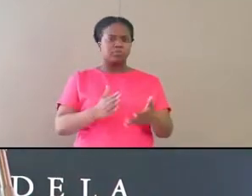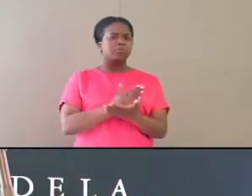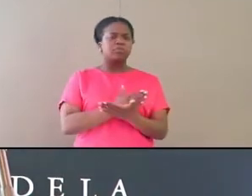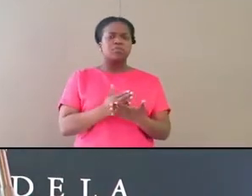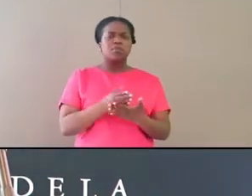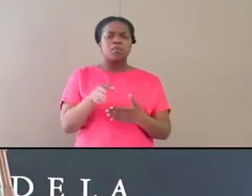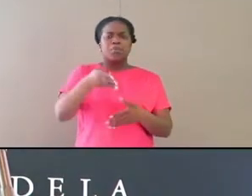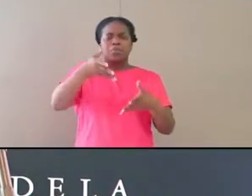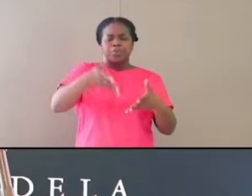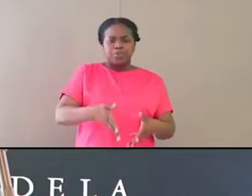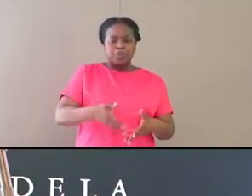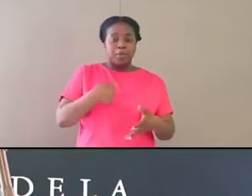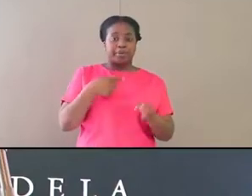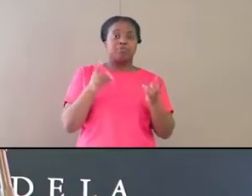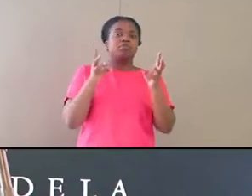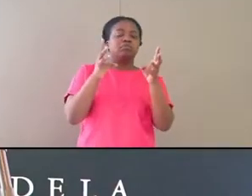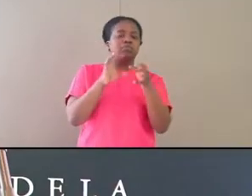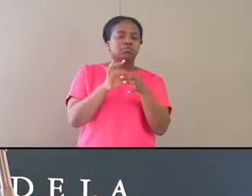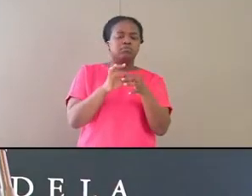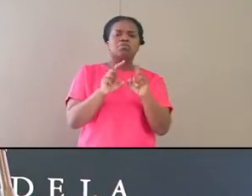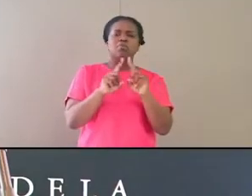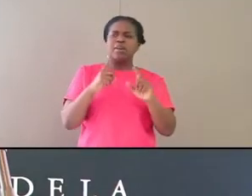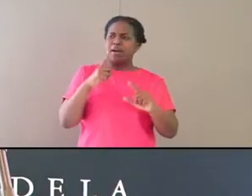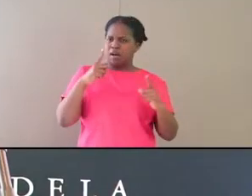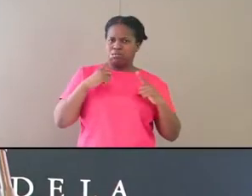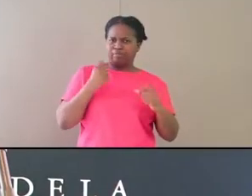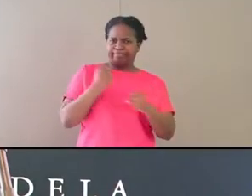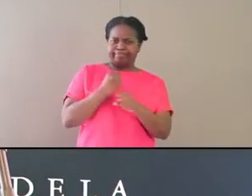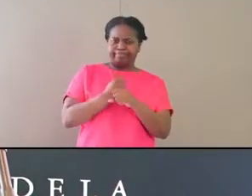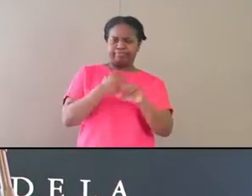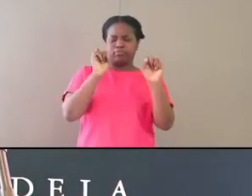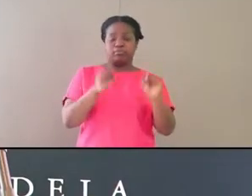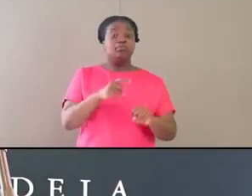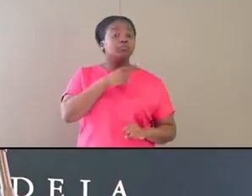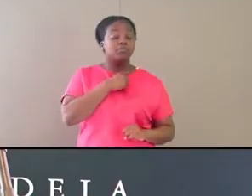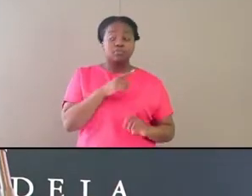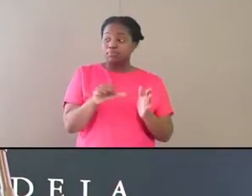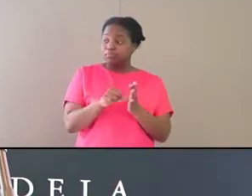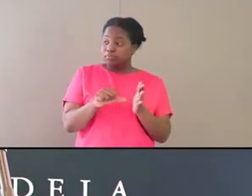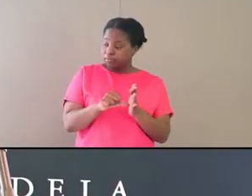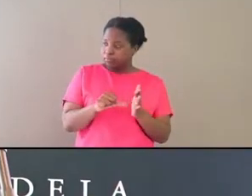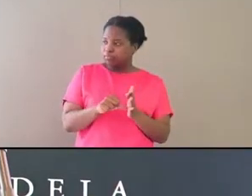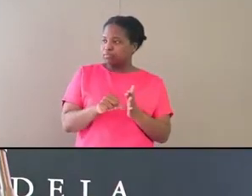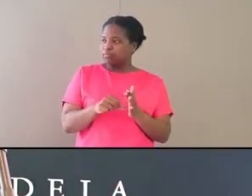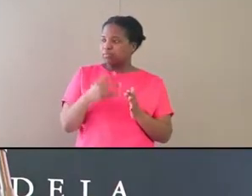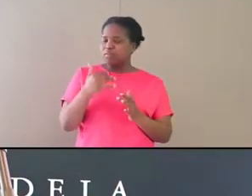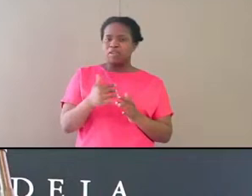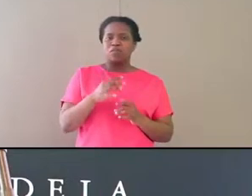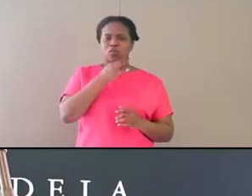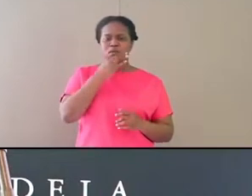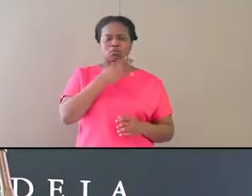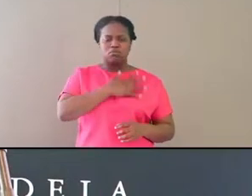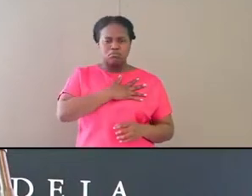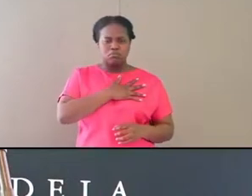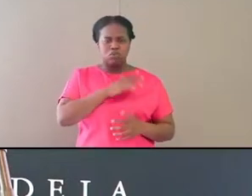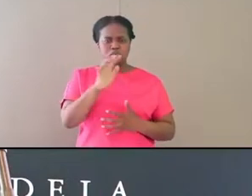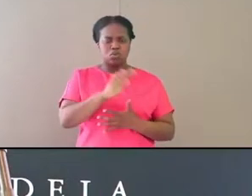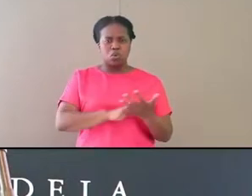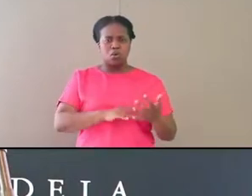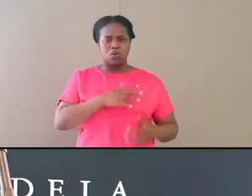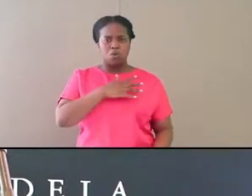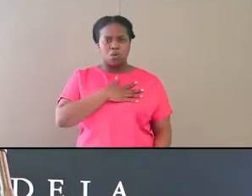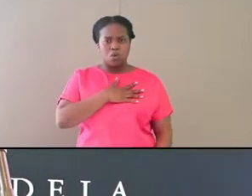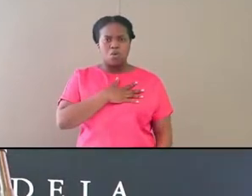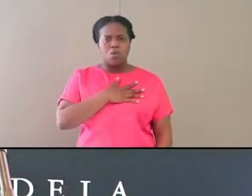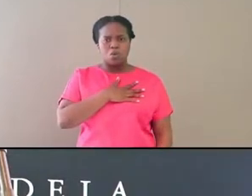also be in this room to actually work on that. Because I think it's important. If you tell a compelling story and you build, you put